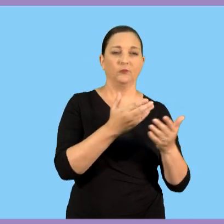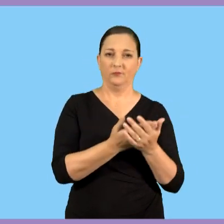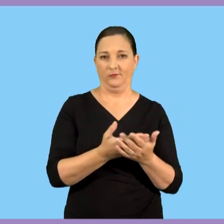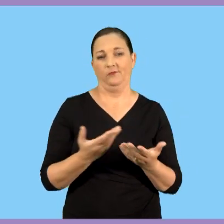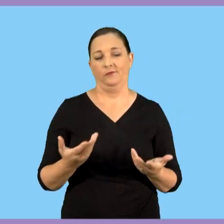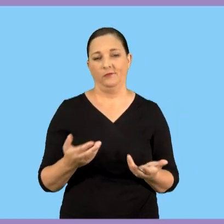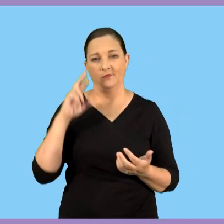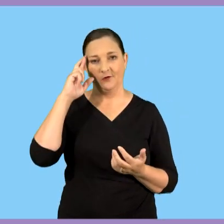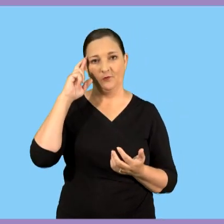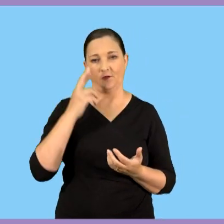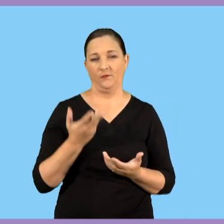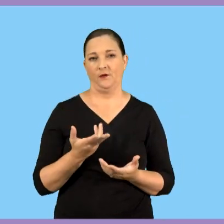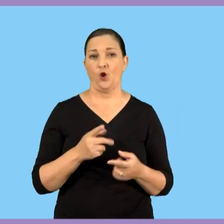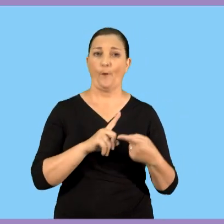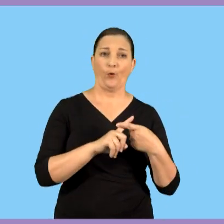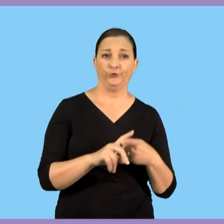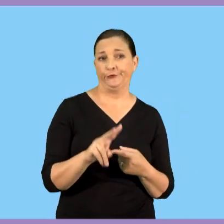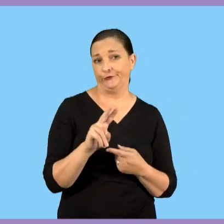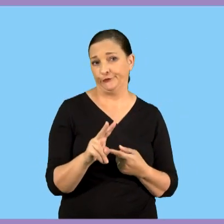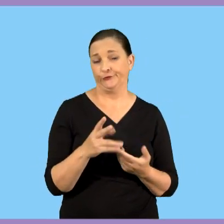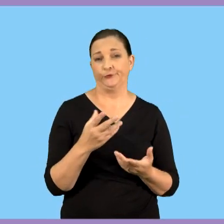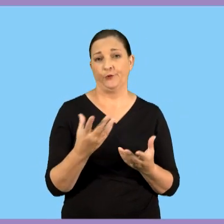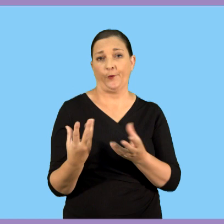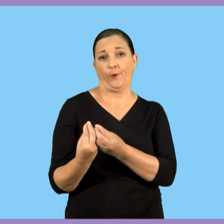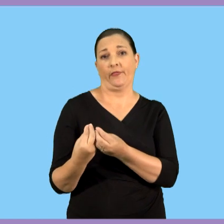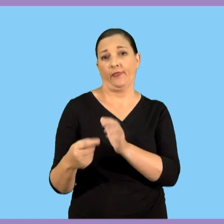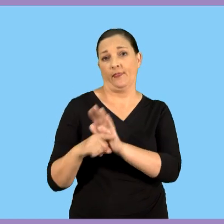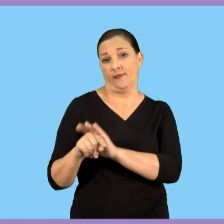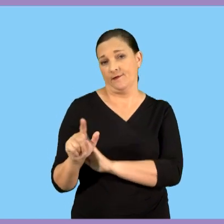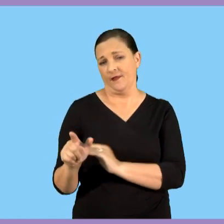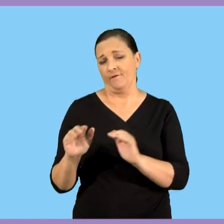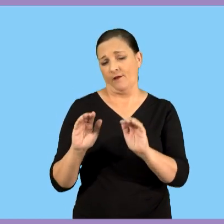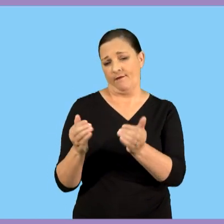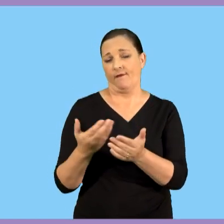have associated the positive 2 with the negative 7.